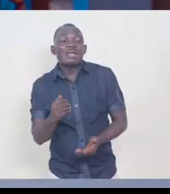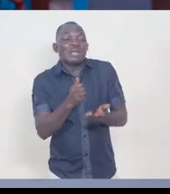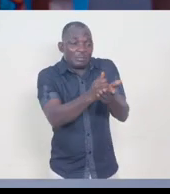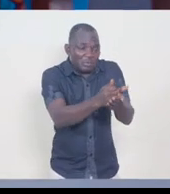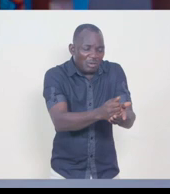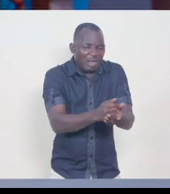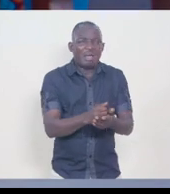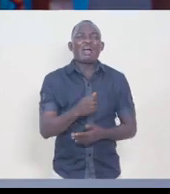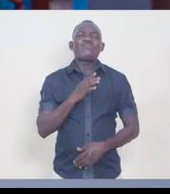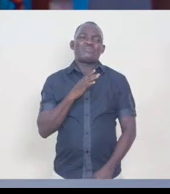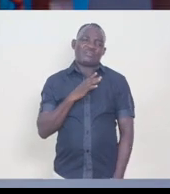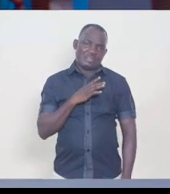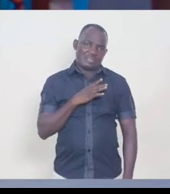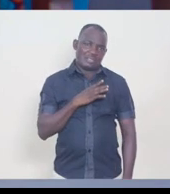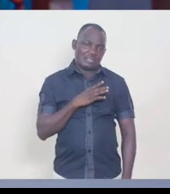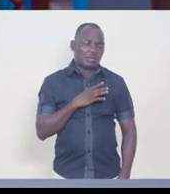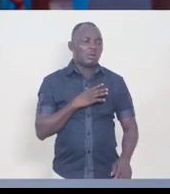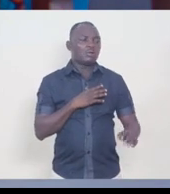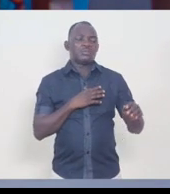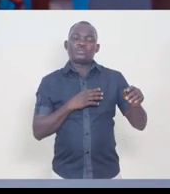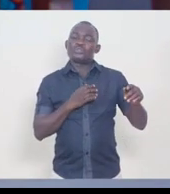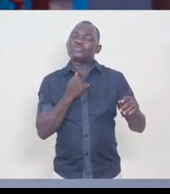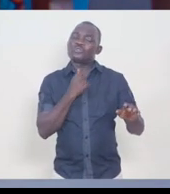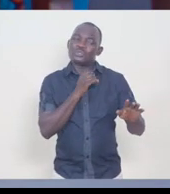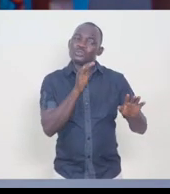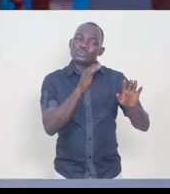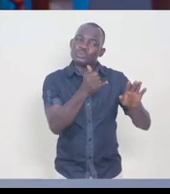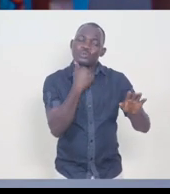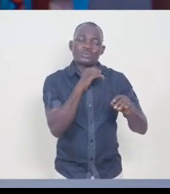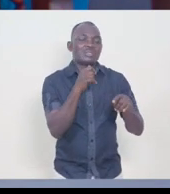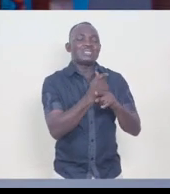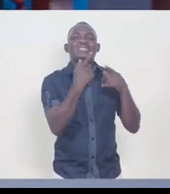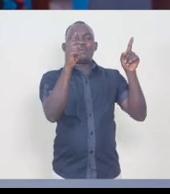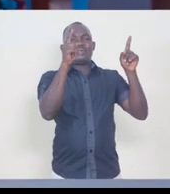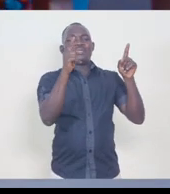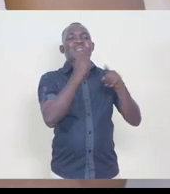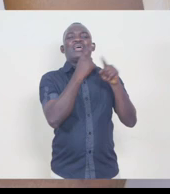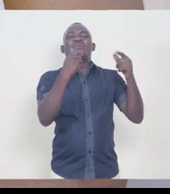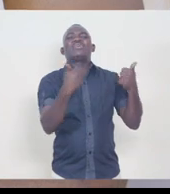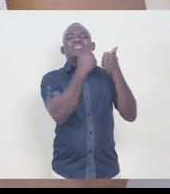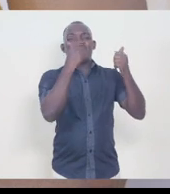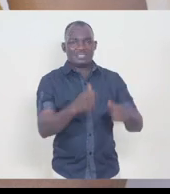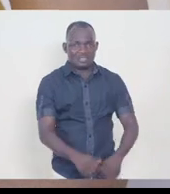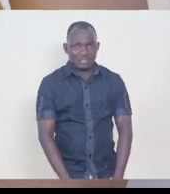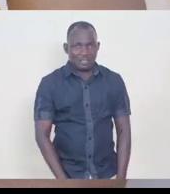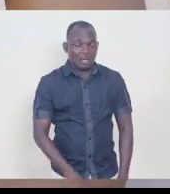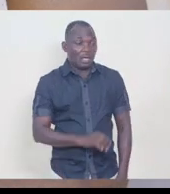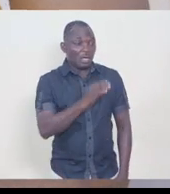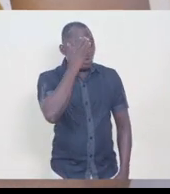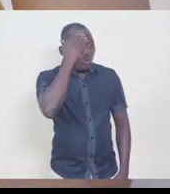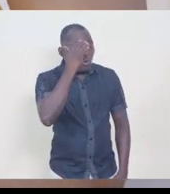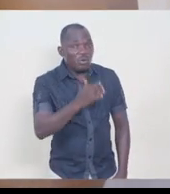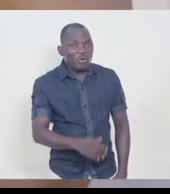Don't worry, grandma. It's not your fault. It was just an accident. Thank you. God bless you. You know